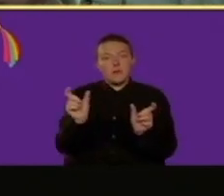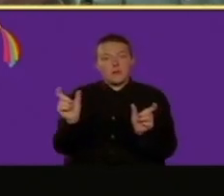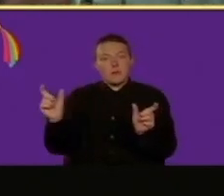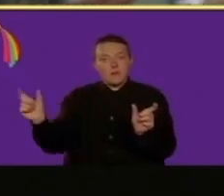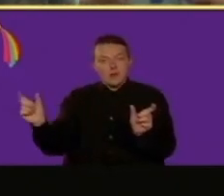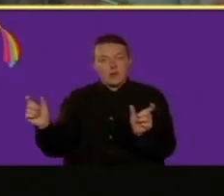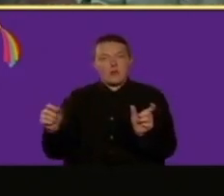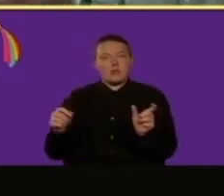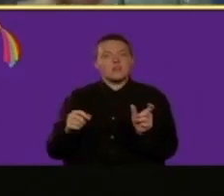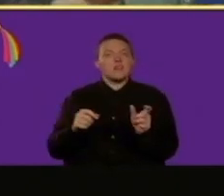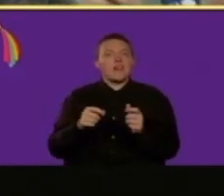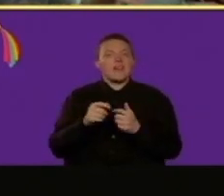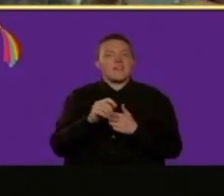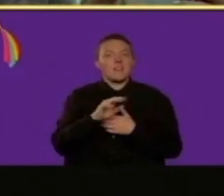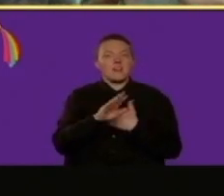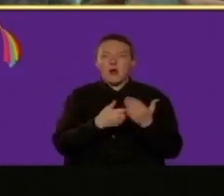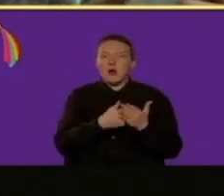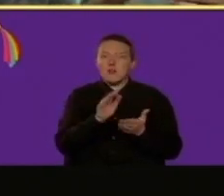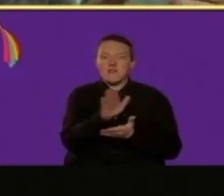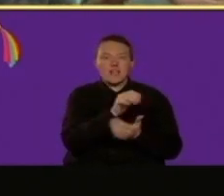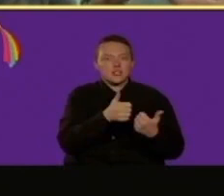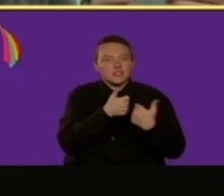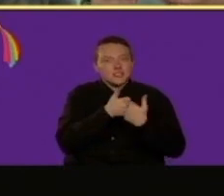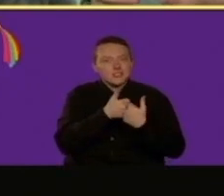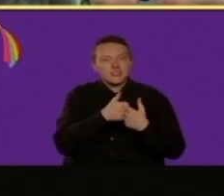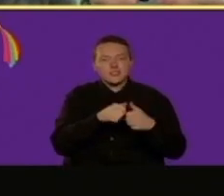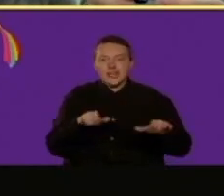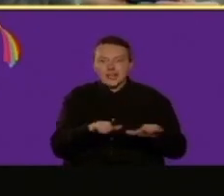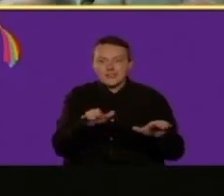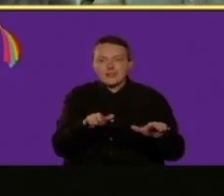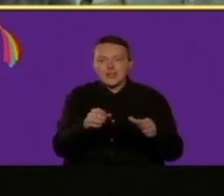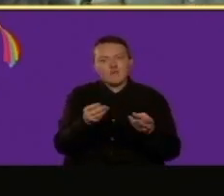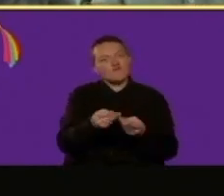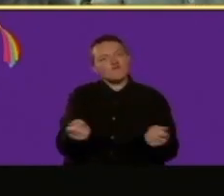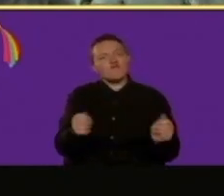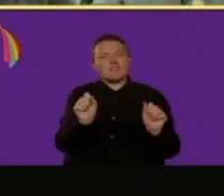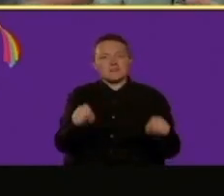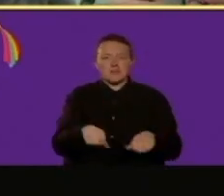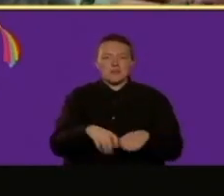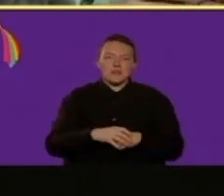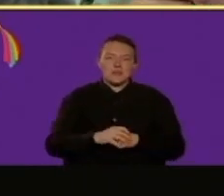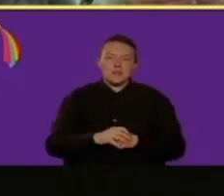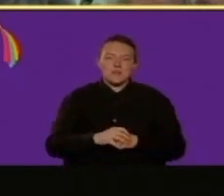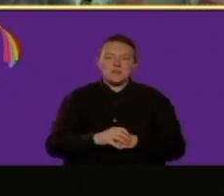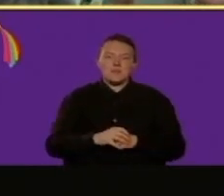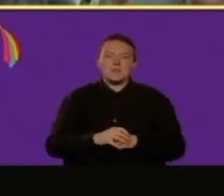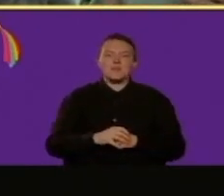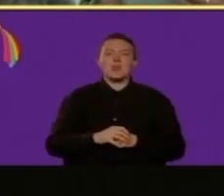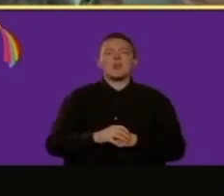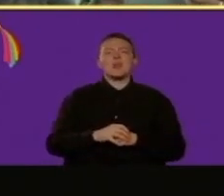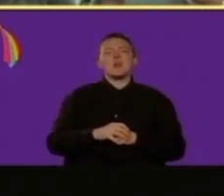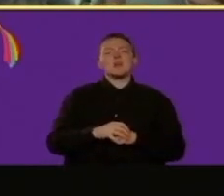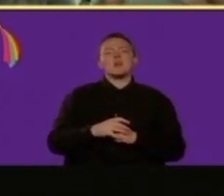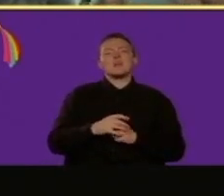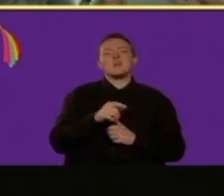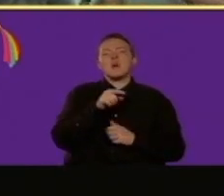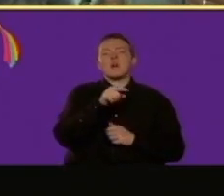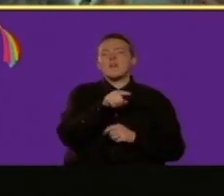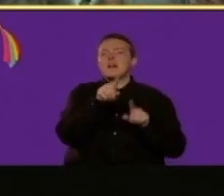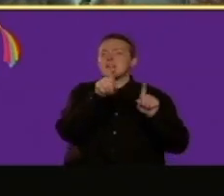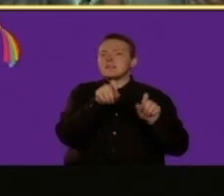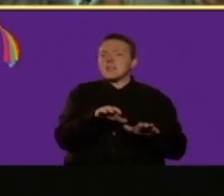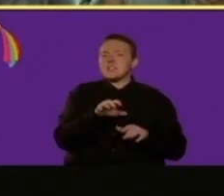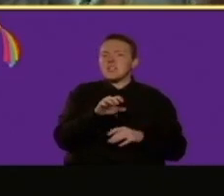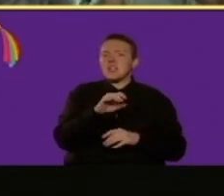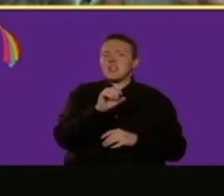more calmly and more with physical help on the table. That was the story to explain